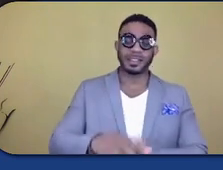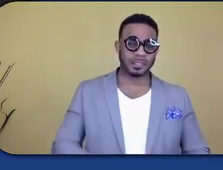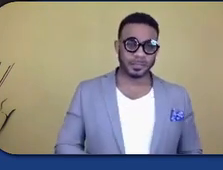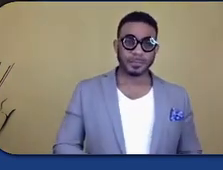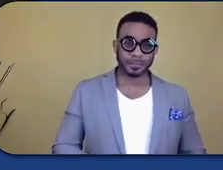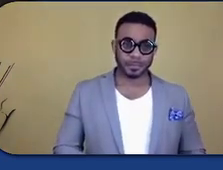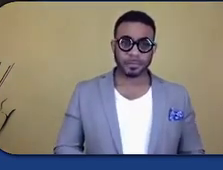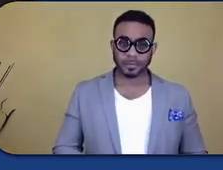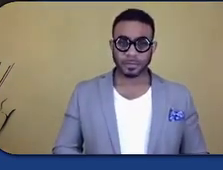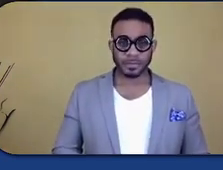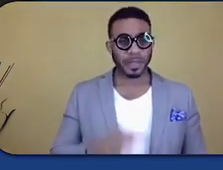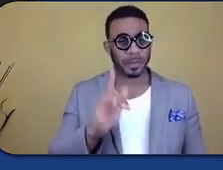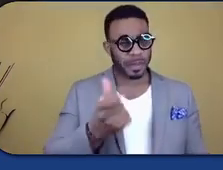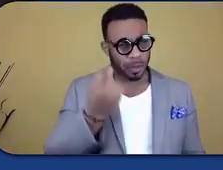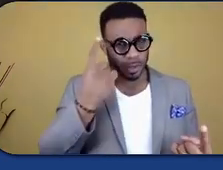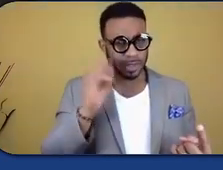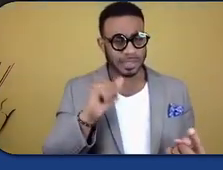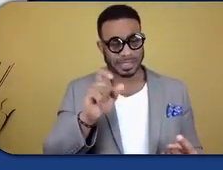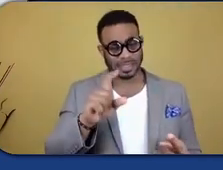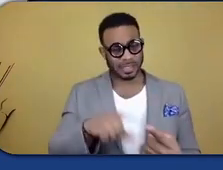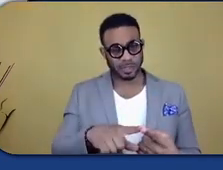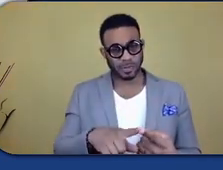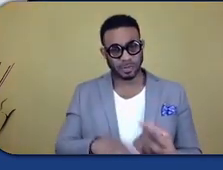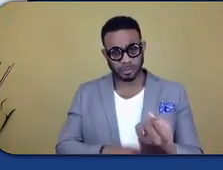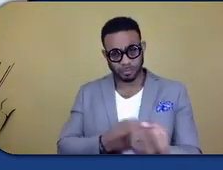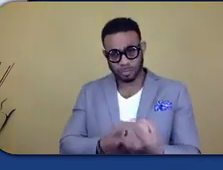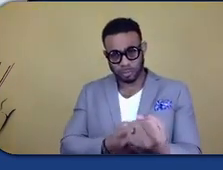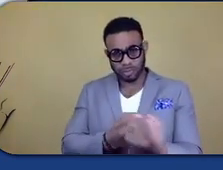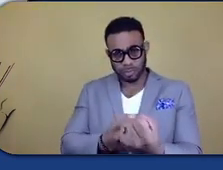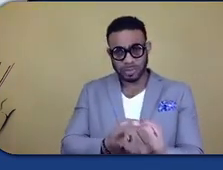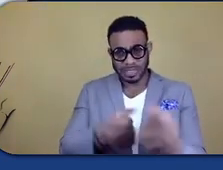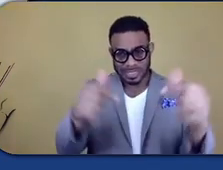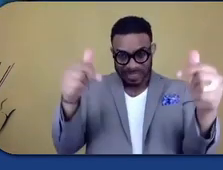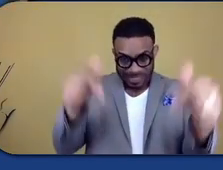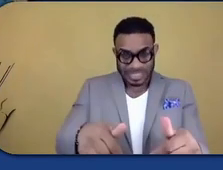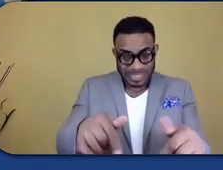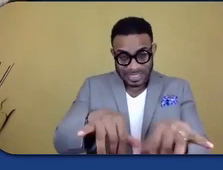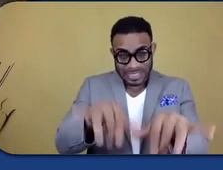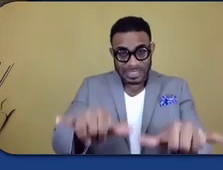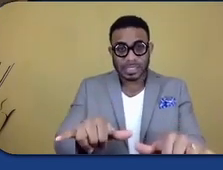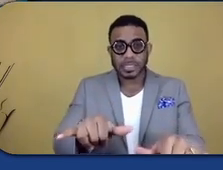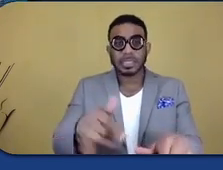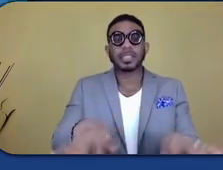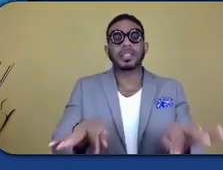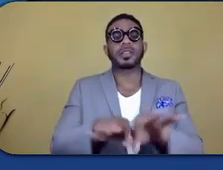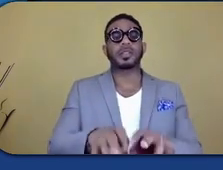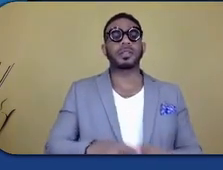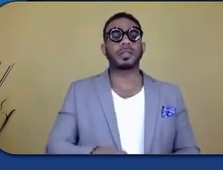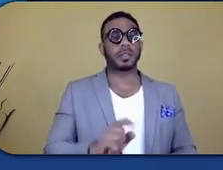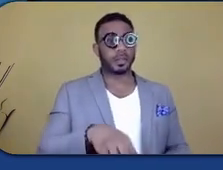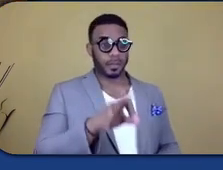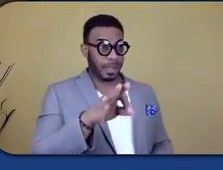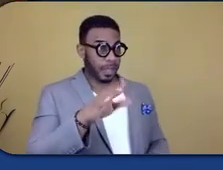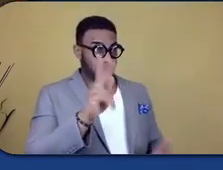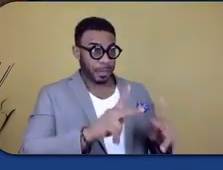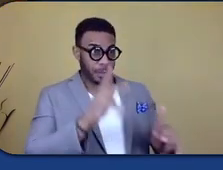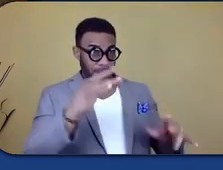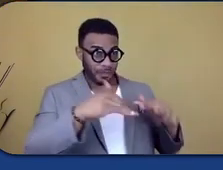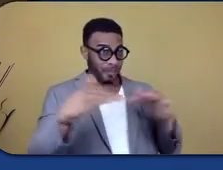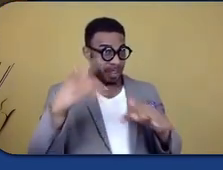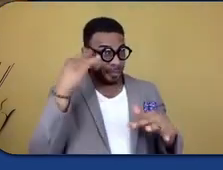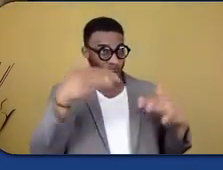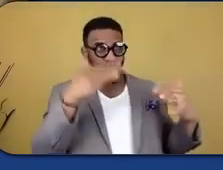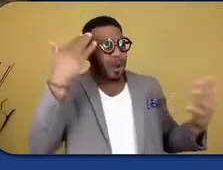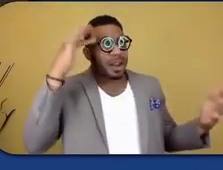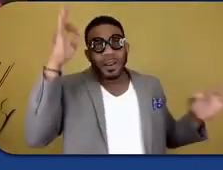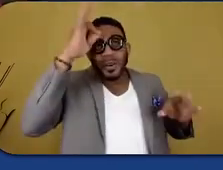realizes that there is a need, you know, and he sees the need. You find people fighting for a war that they don't know why they're fighting their